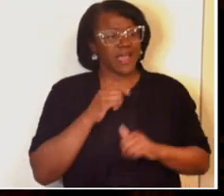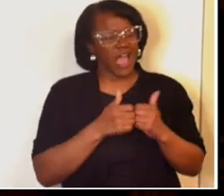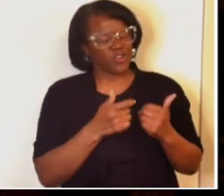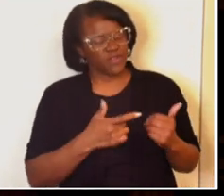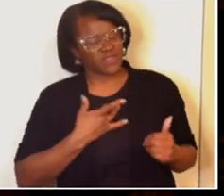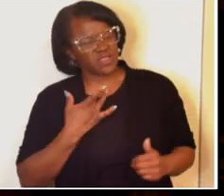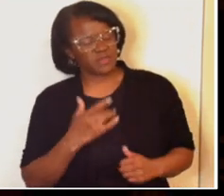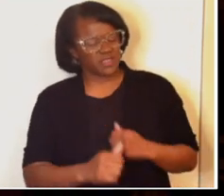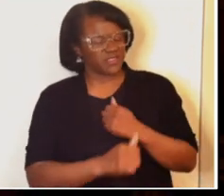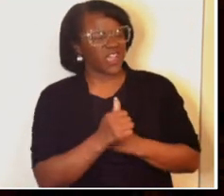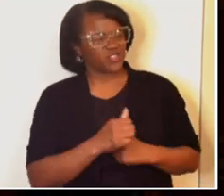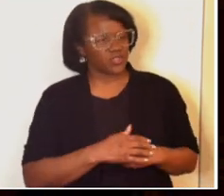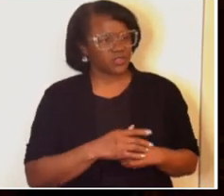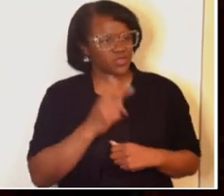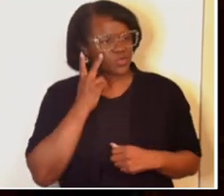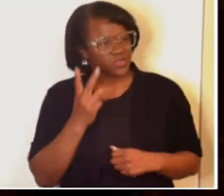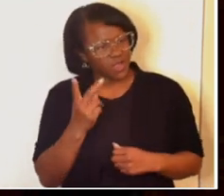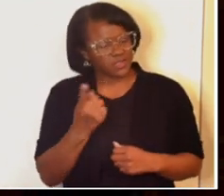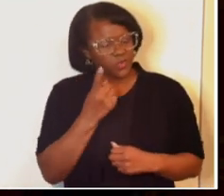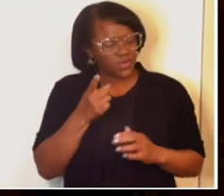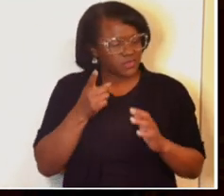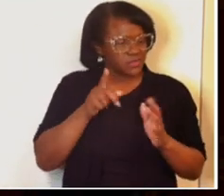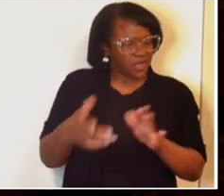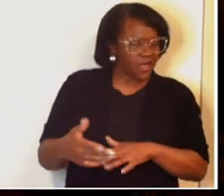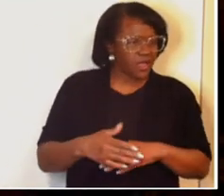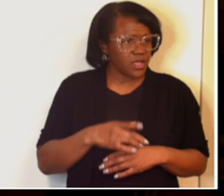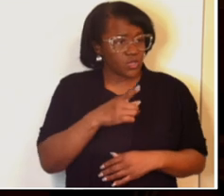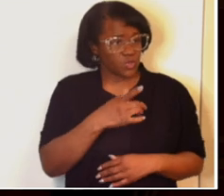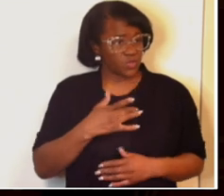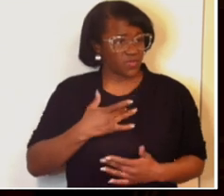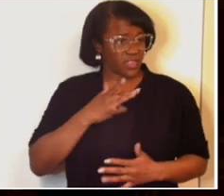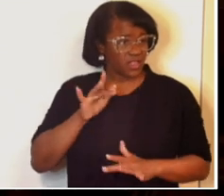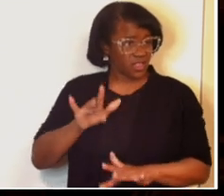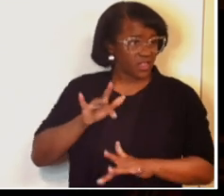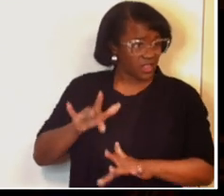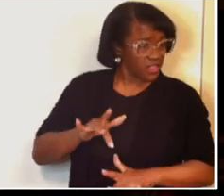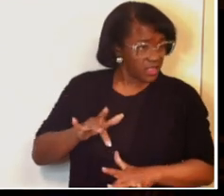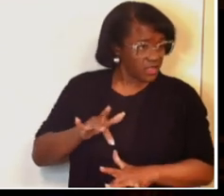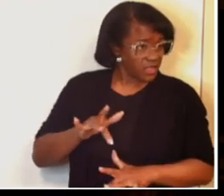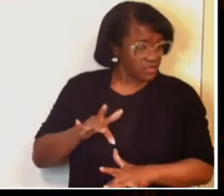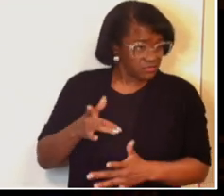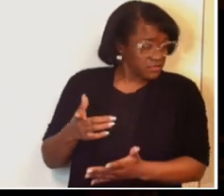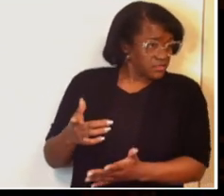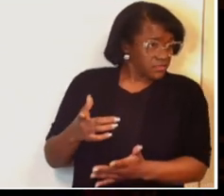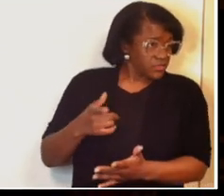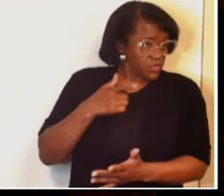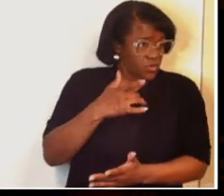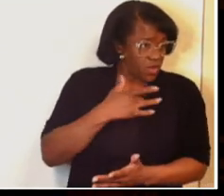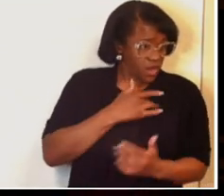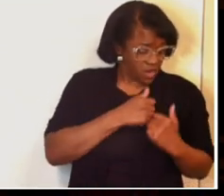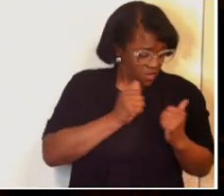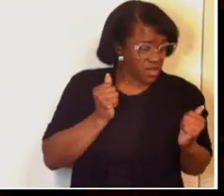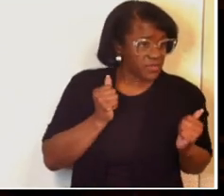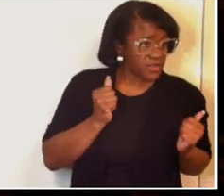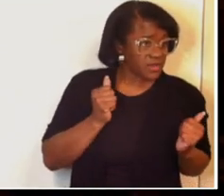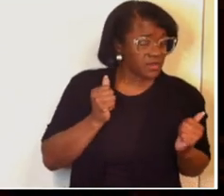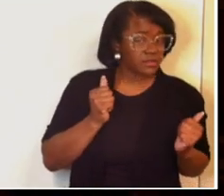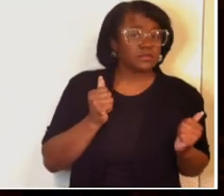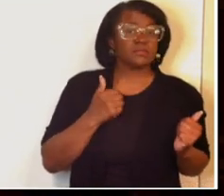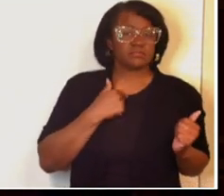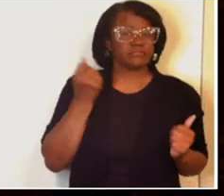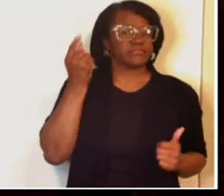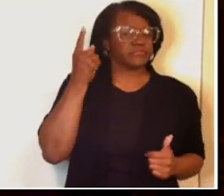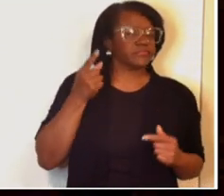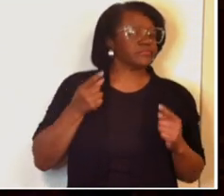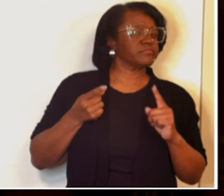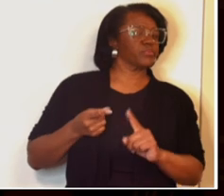witness someone dying? Did you feel tenderness towards your fellow man and fellow woman? Was your heart open?" I got the point he was making, using the